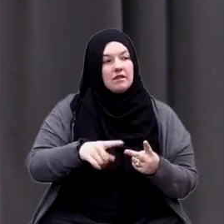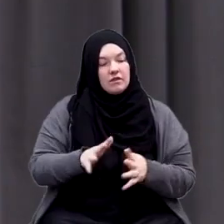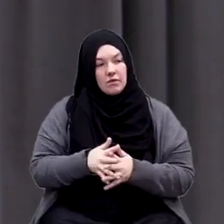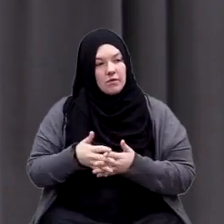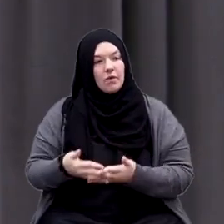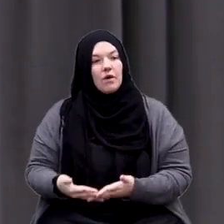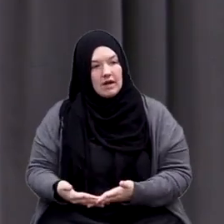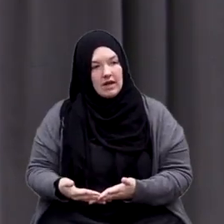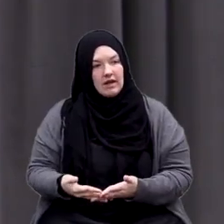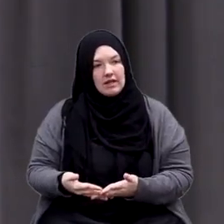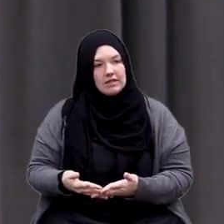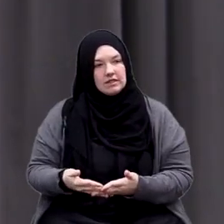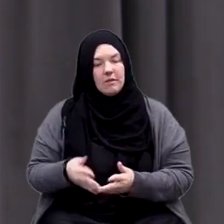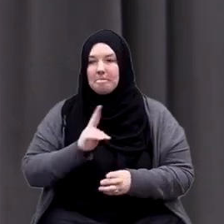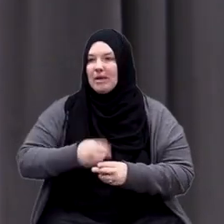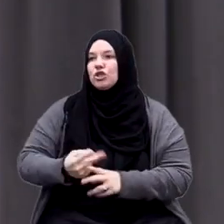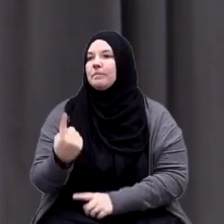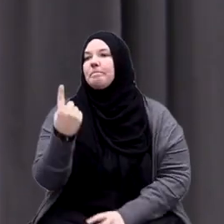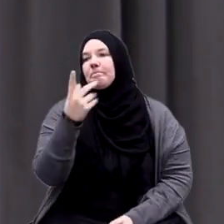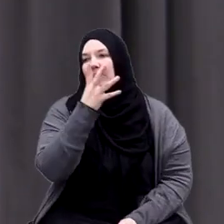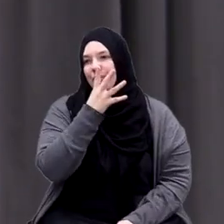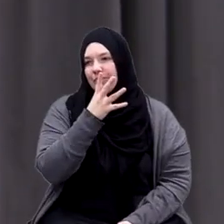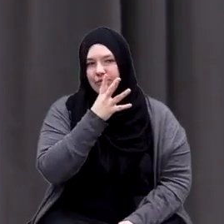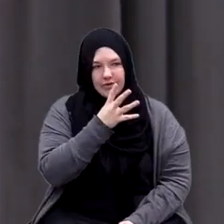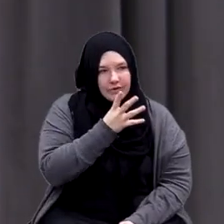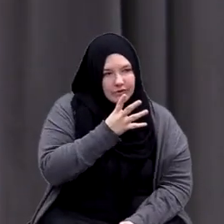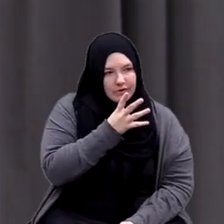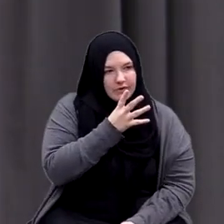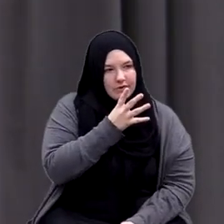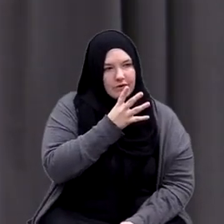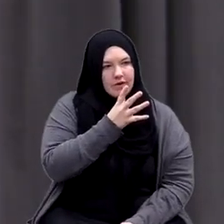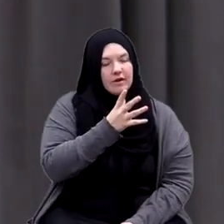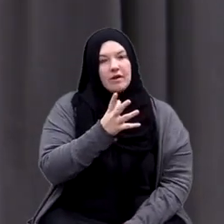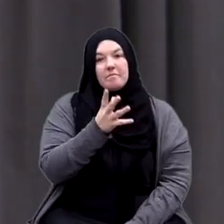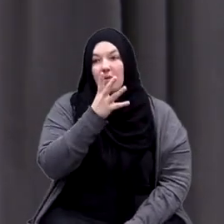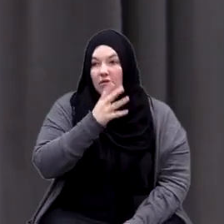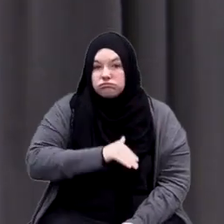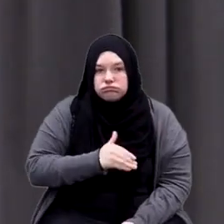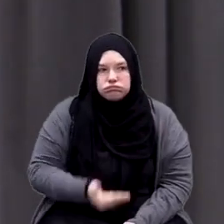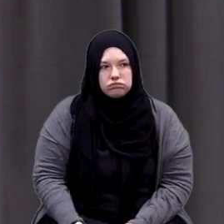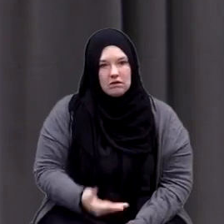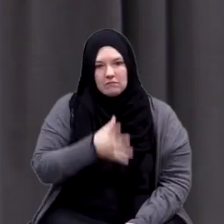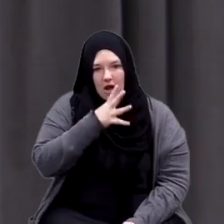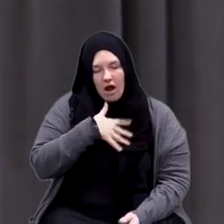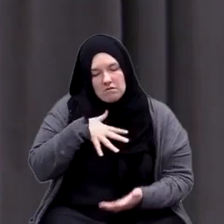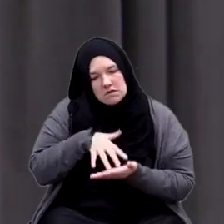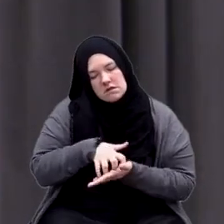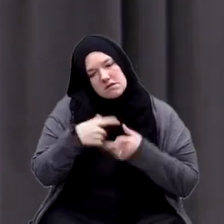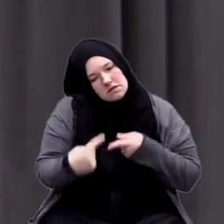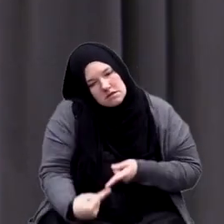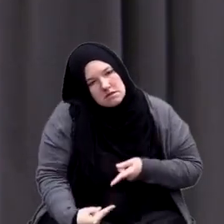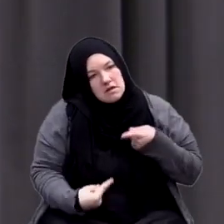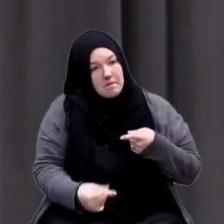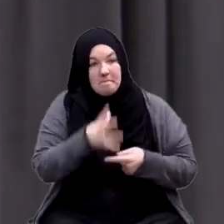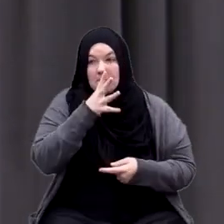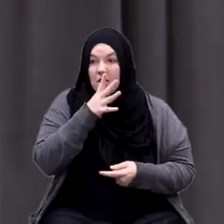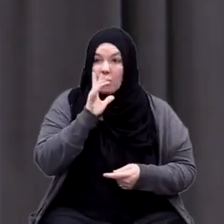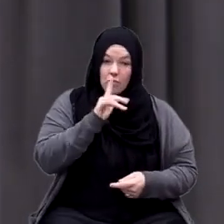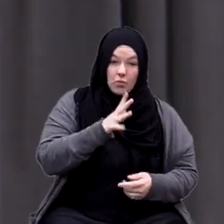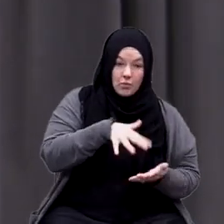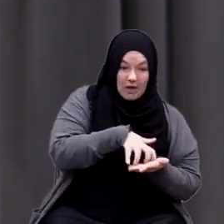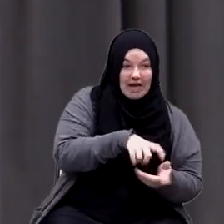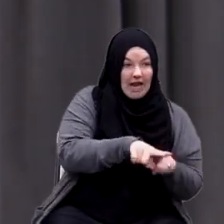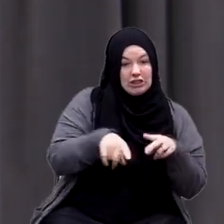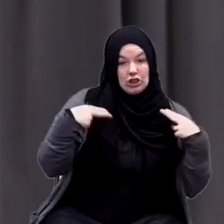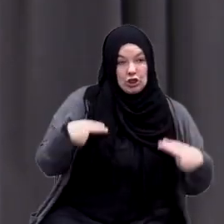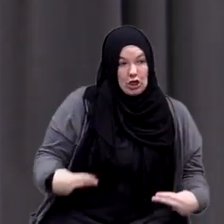singles out the mother who bore him weakness upon weakness. She is weak as a human,